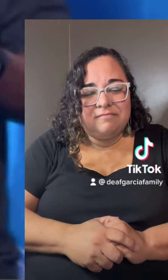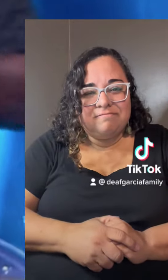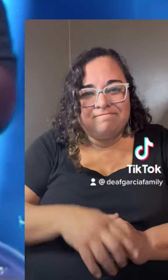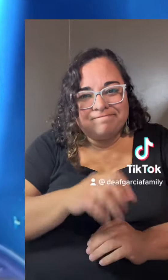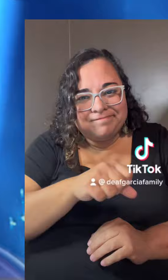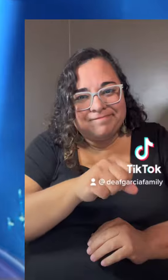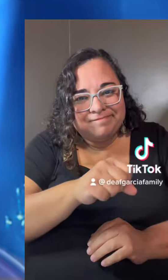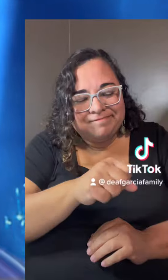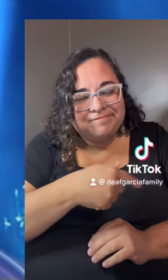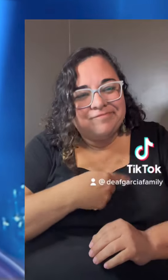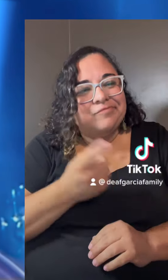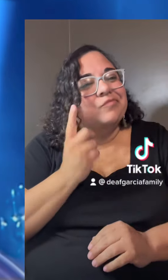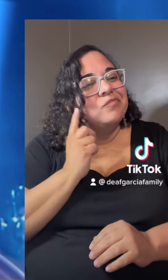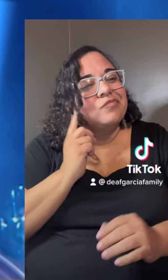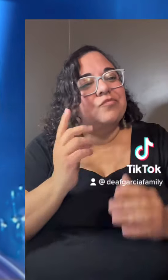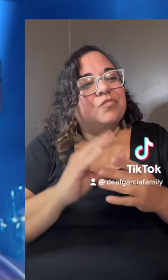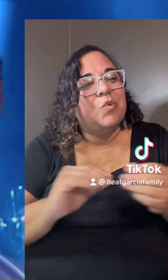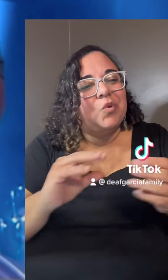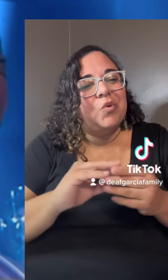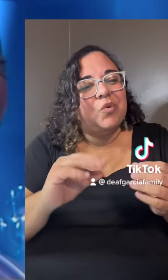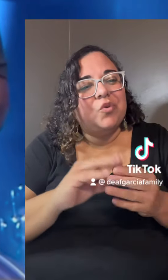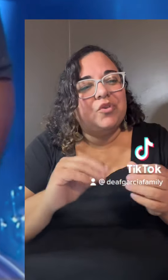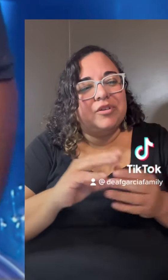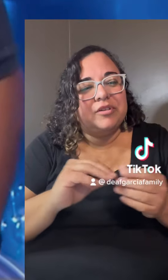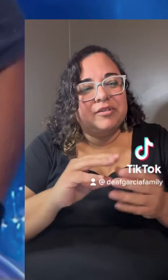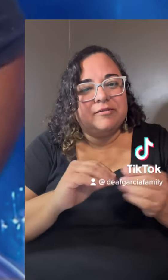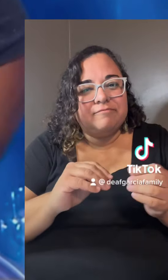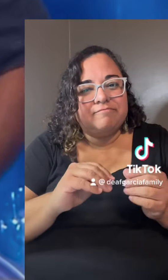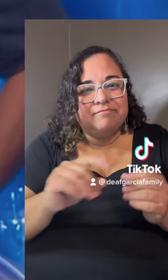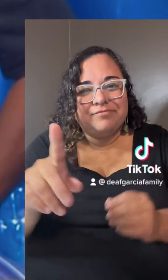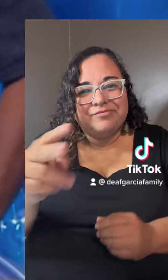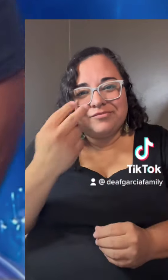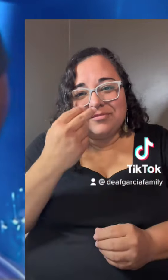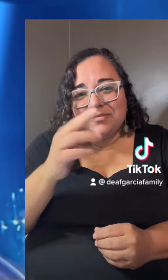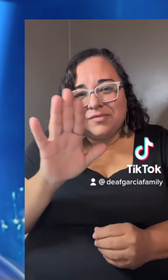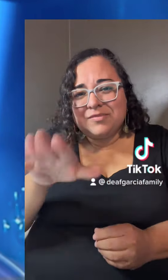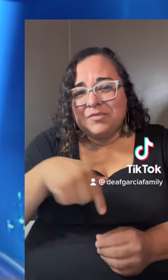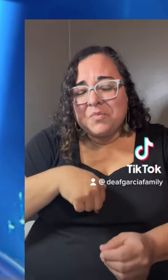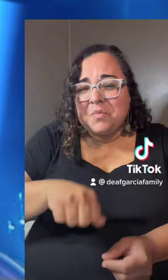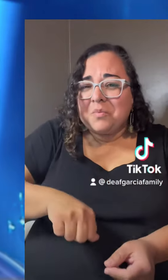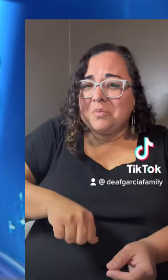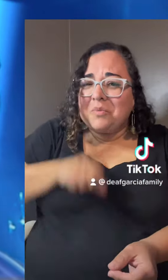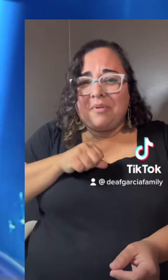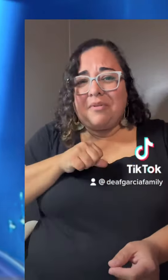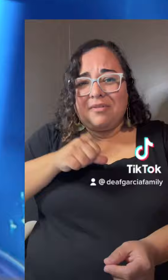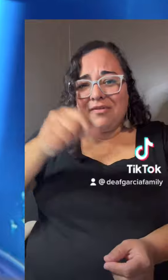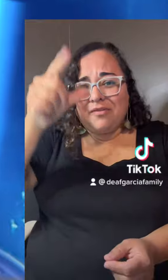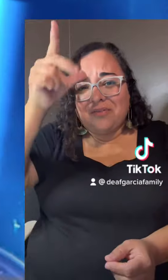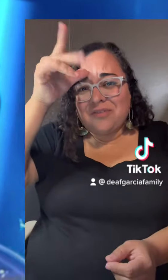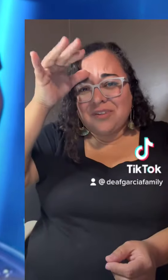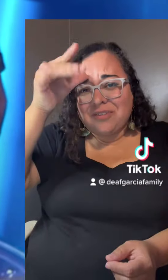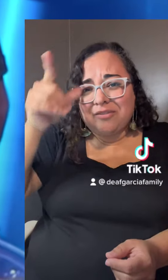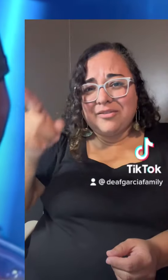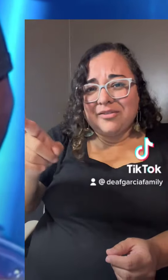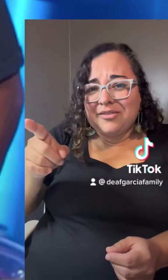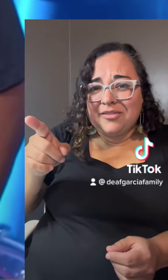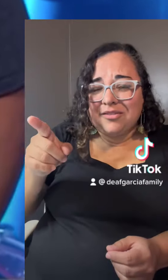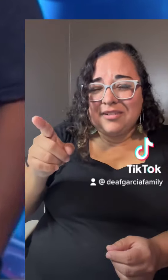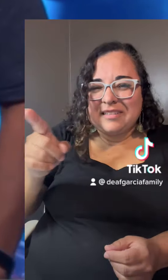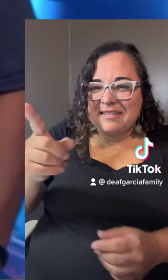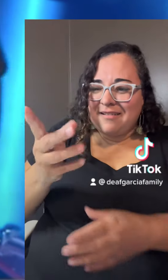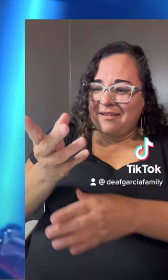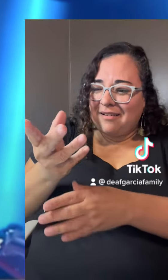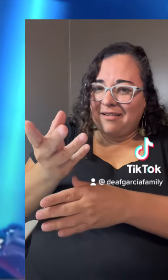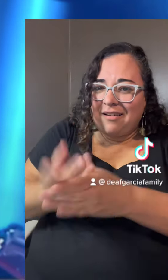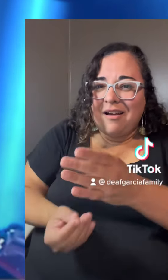And I said, yeah, I heard the story. And he looked at me and he goes, I'm so proud of my dad. He goes, my